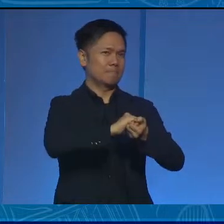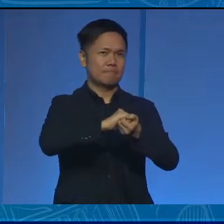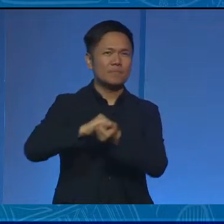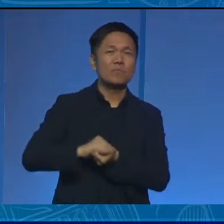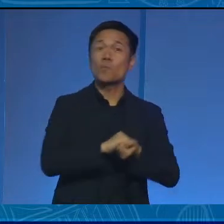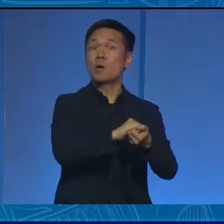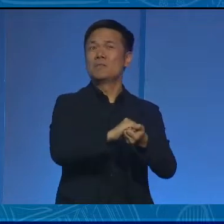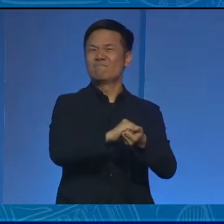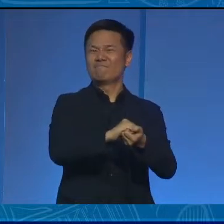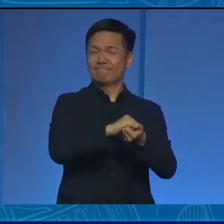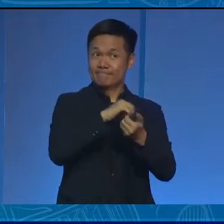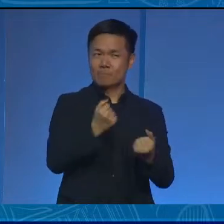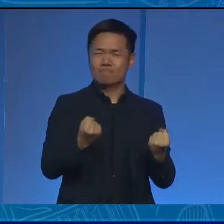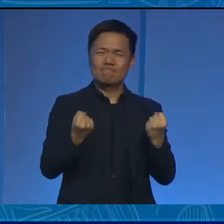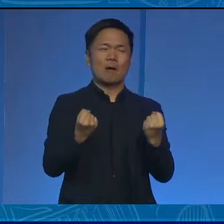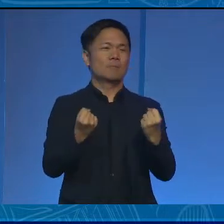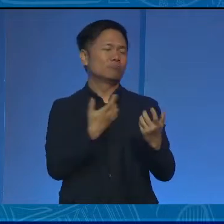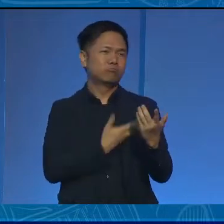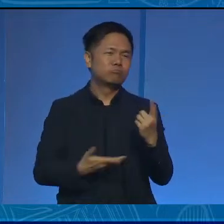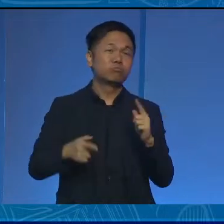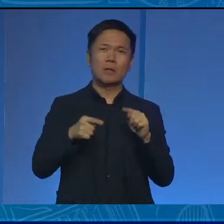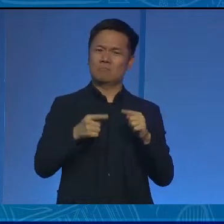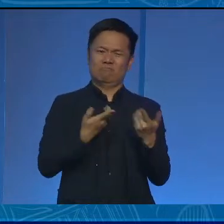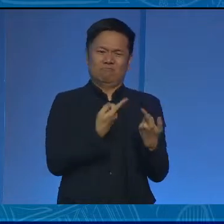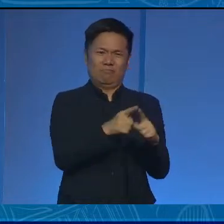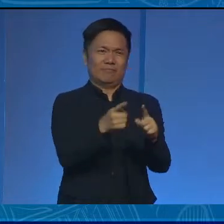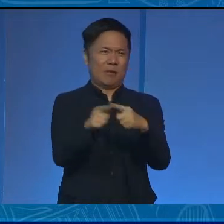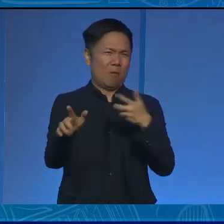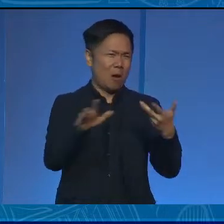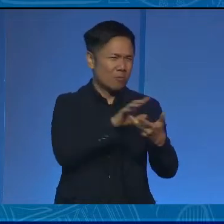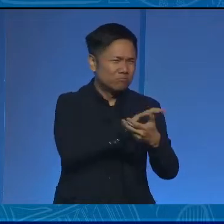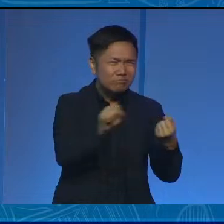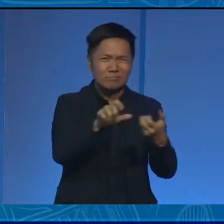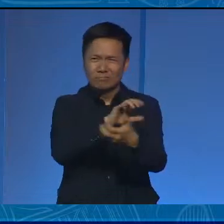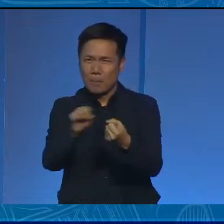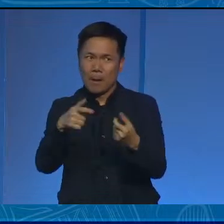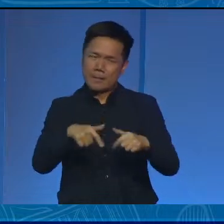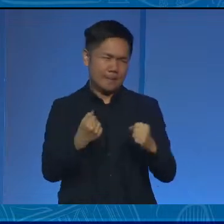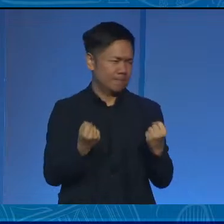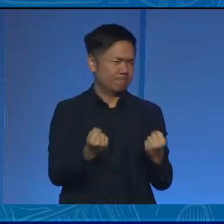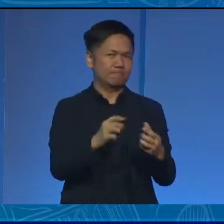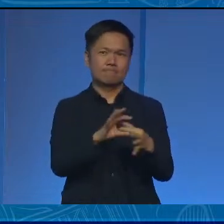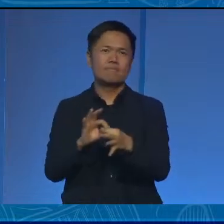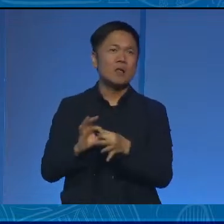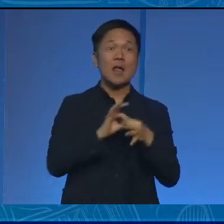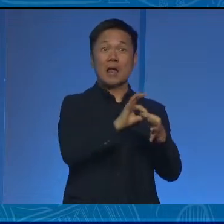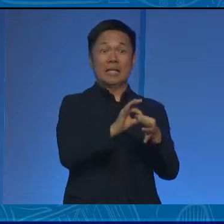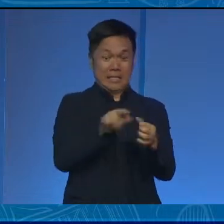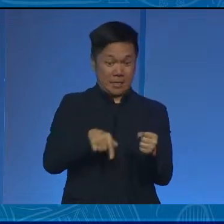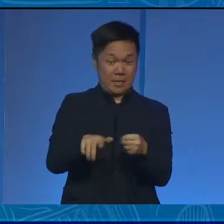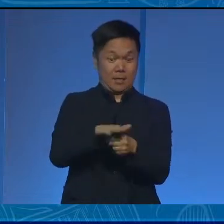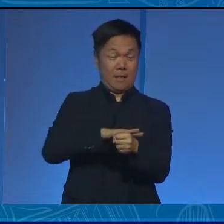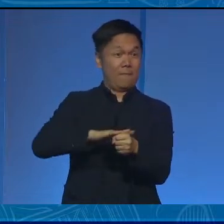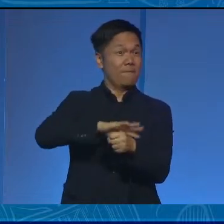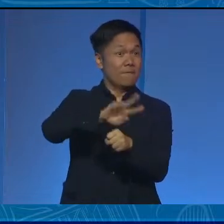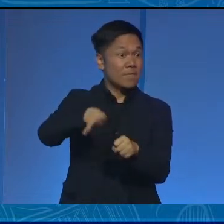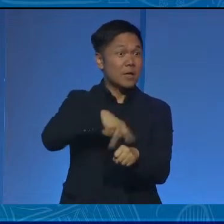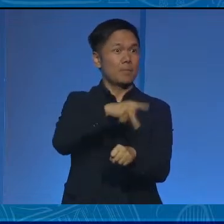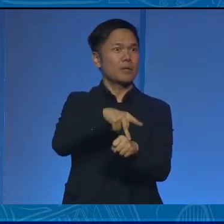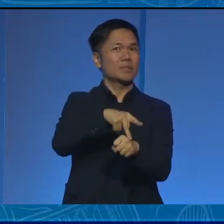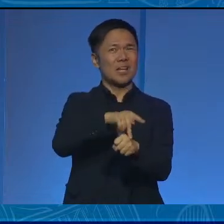hazards among the other challenges we are facing, not only in the Philippines but throughout the region and throughout the